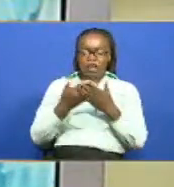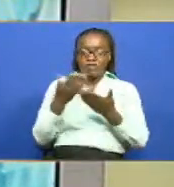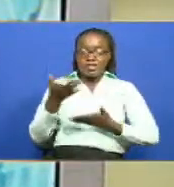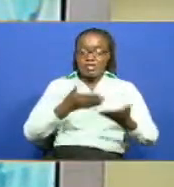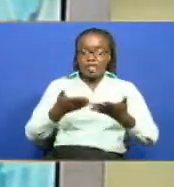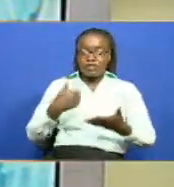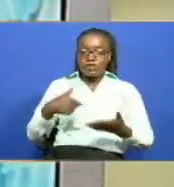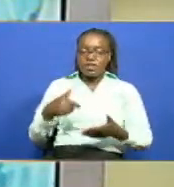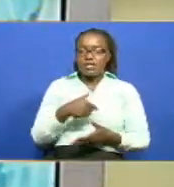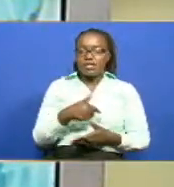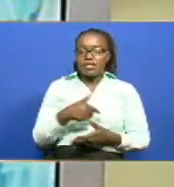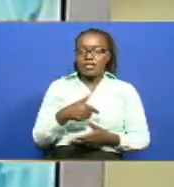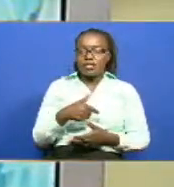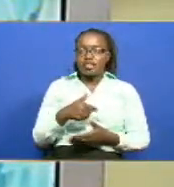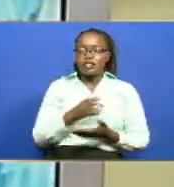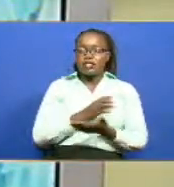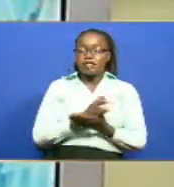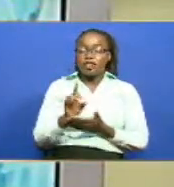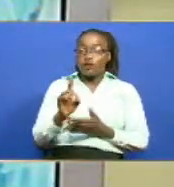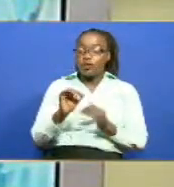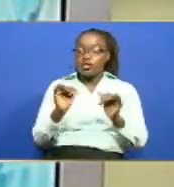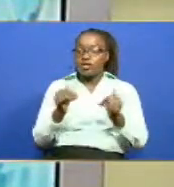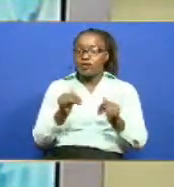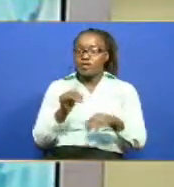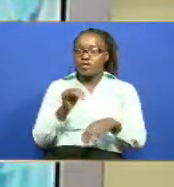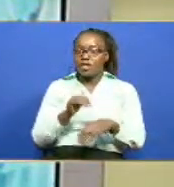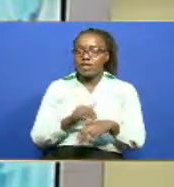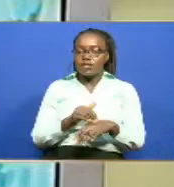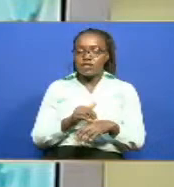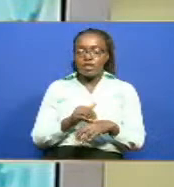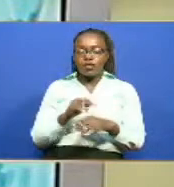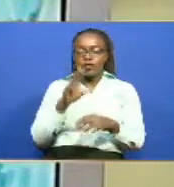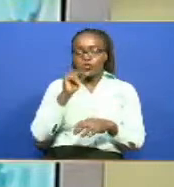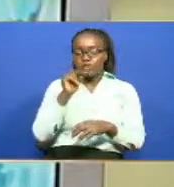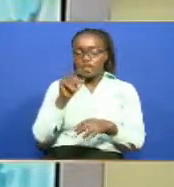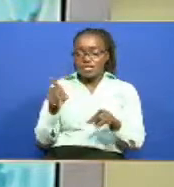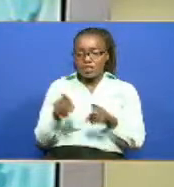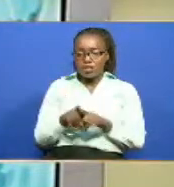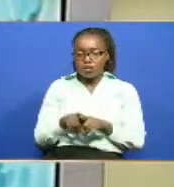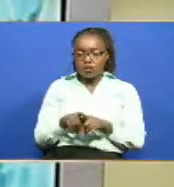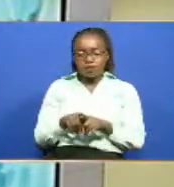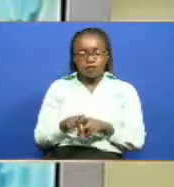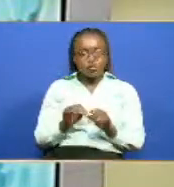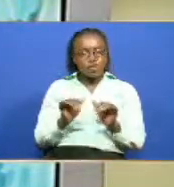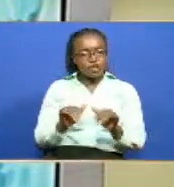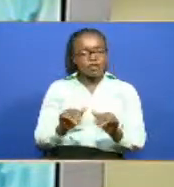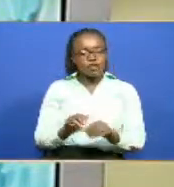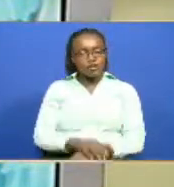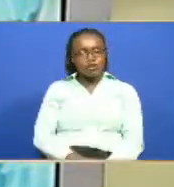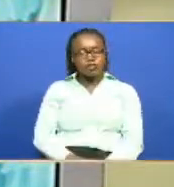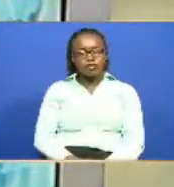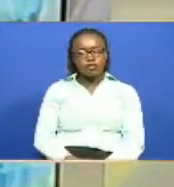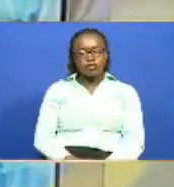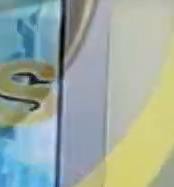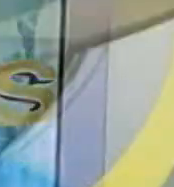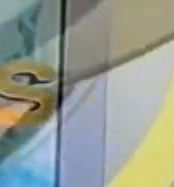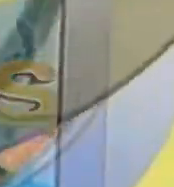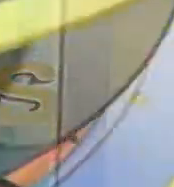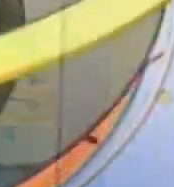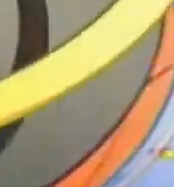at KBC Channel 1 News on Facebook and at KBC Channel 1 on Twitter. We will be right back with more news.